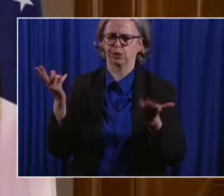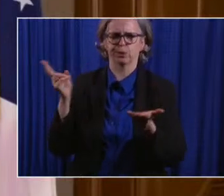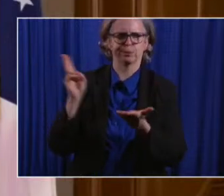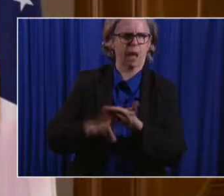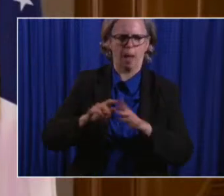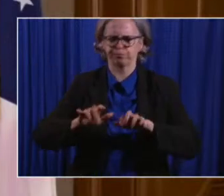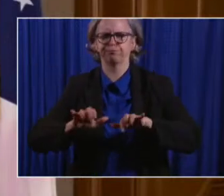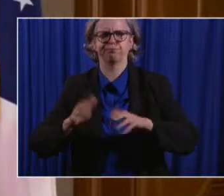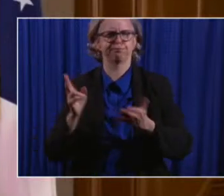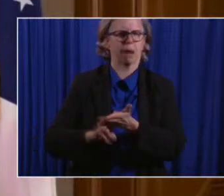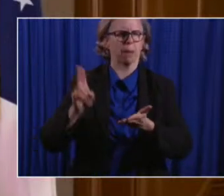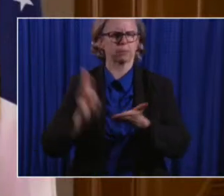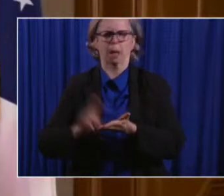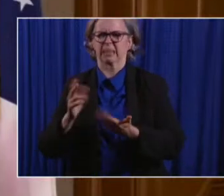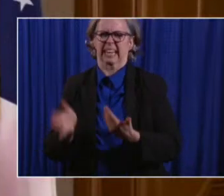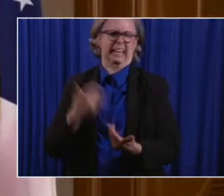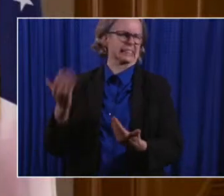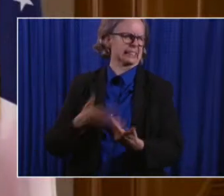in, you are in.